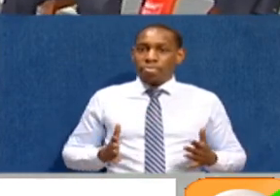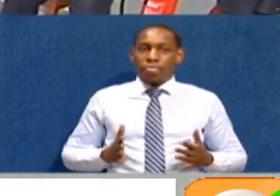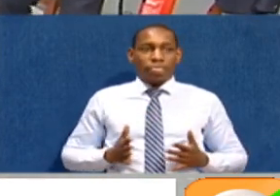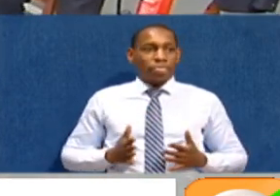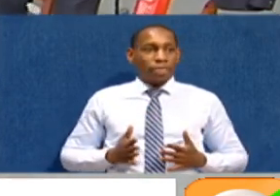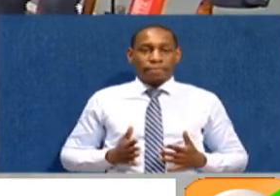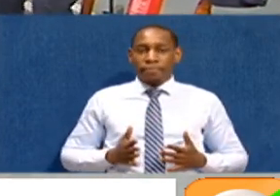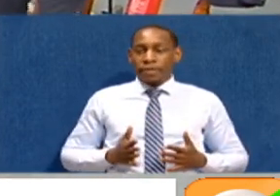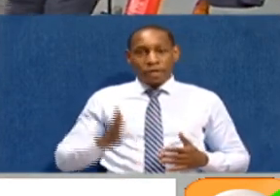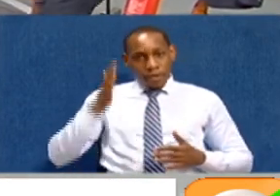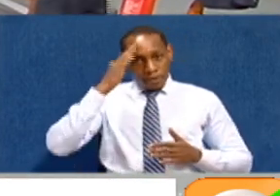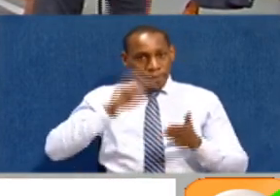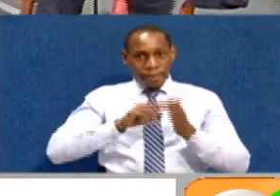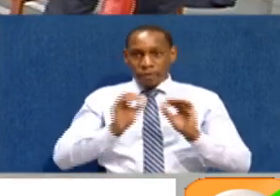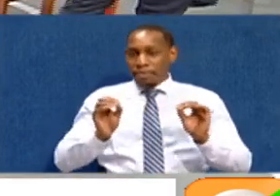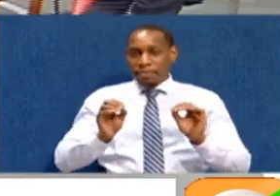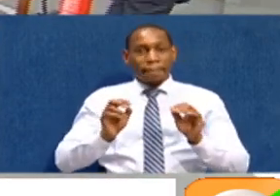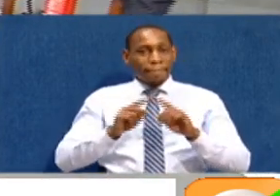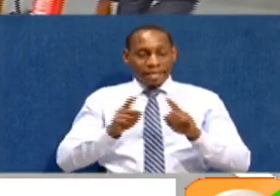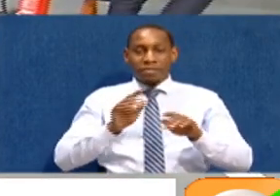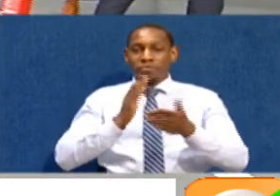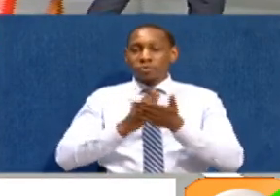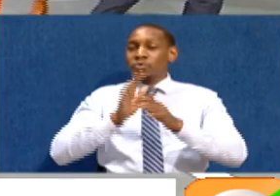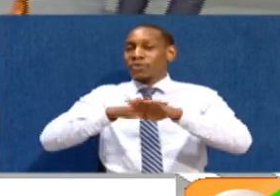I don't know what that means, but it sounds good.